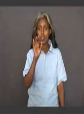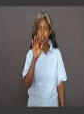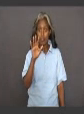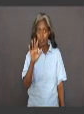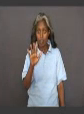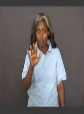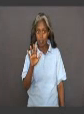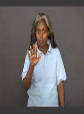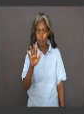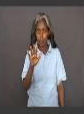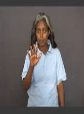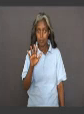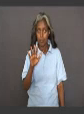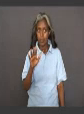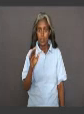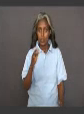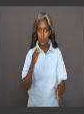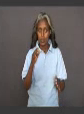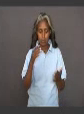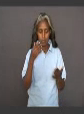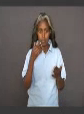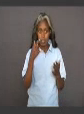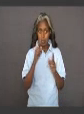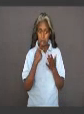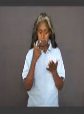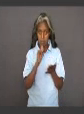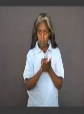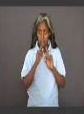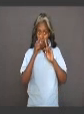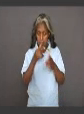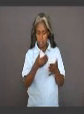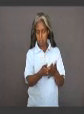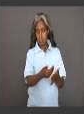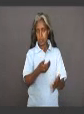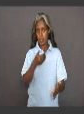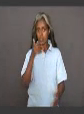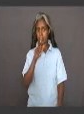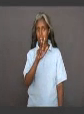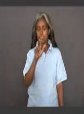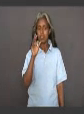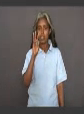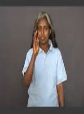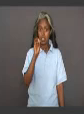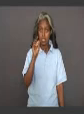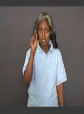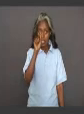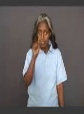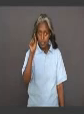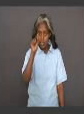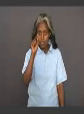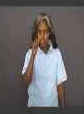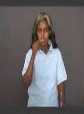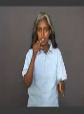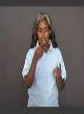295. We get that answer by subtracting 360